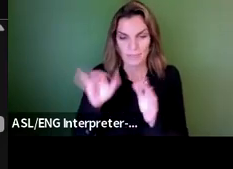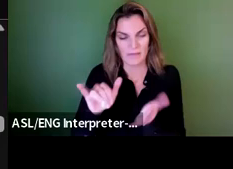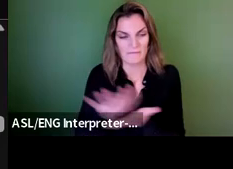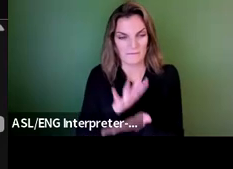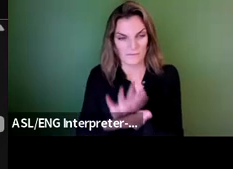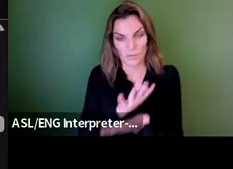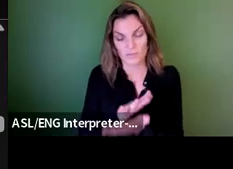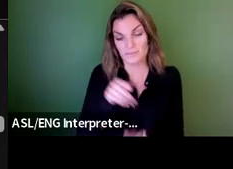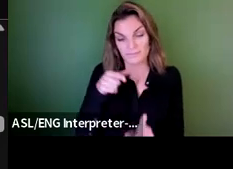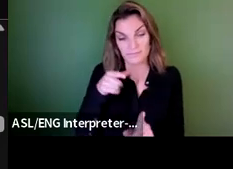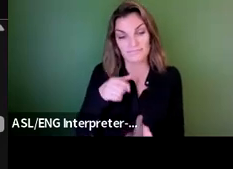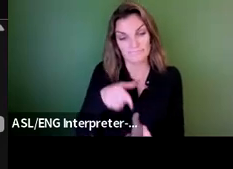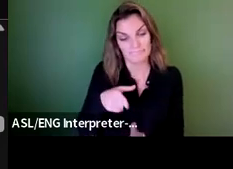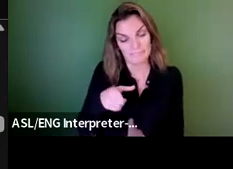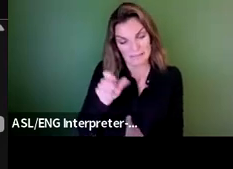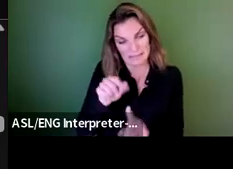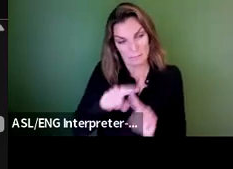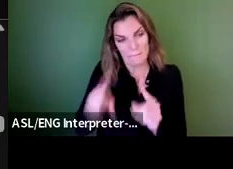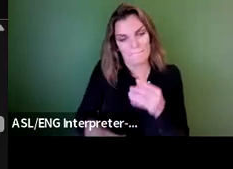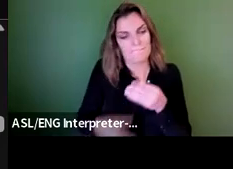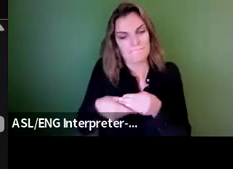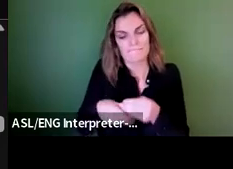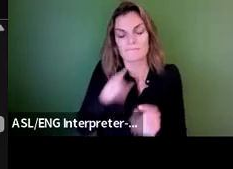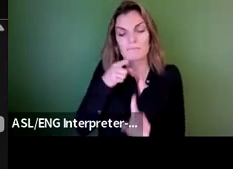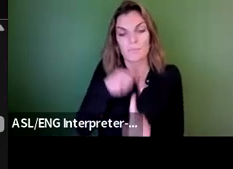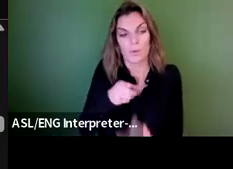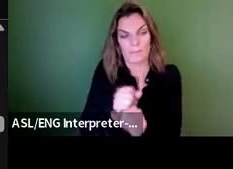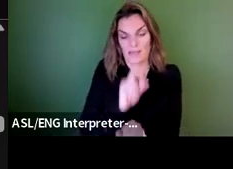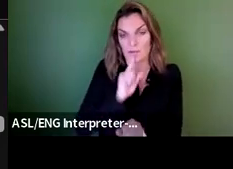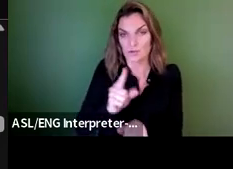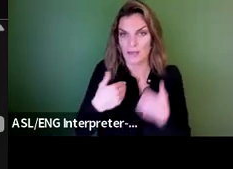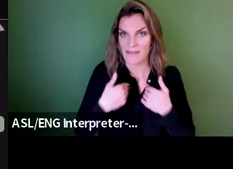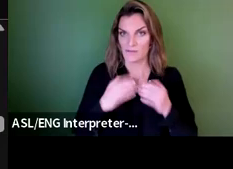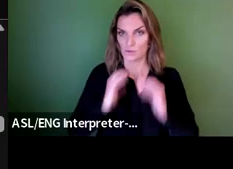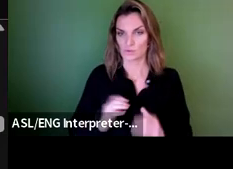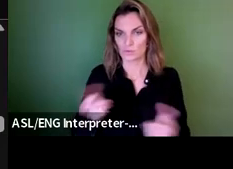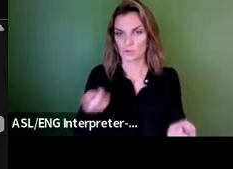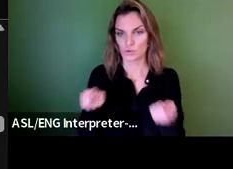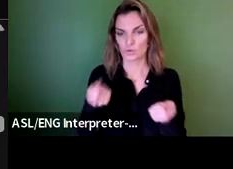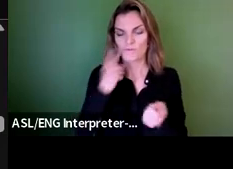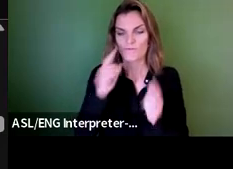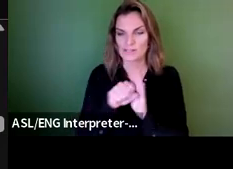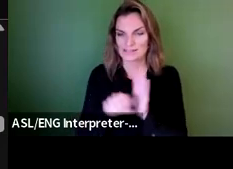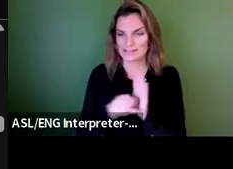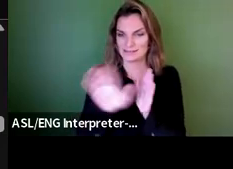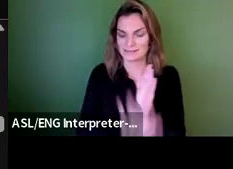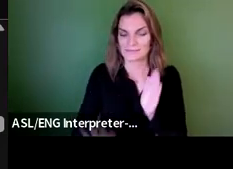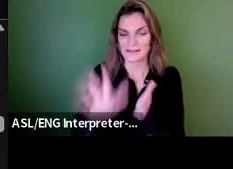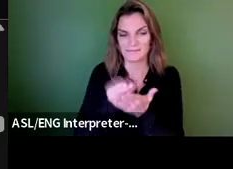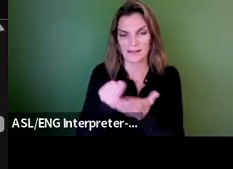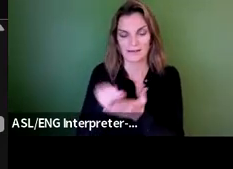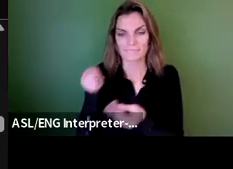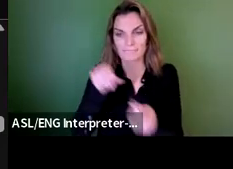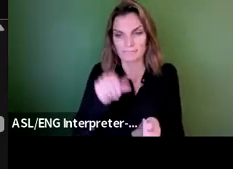which ensures consumer control of the statewide funding for IL and